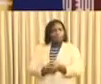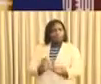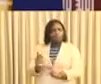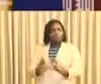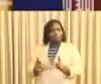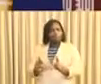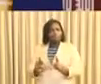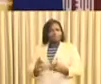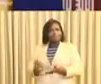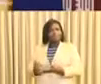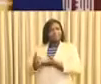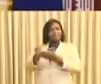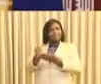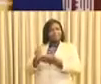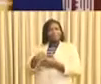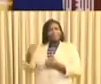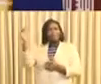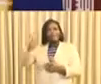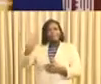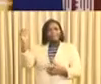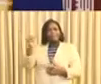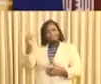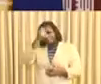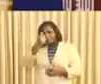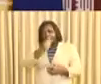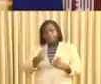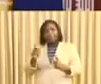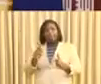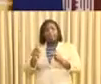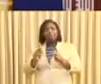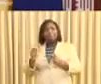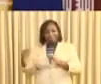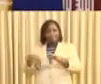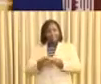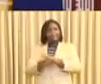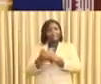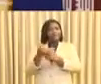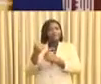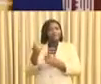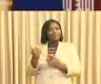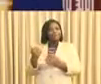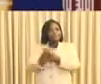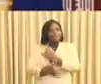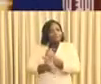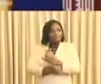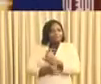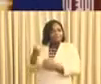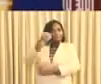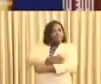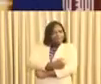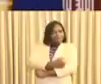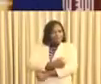to enter our country illegally, despite the closure of our borders. Even more